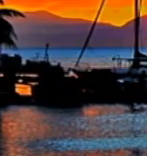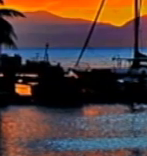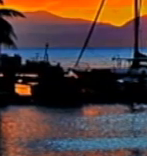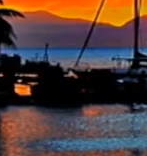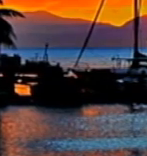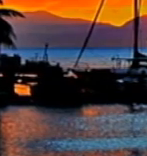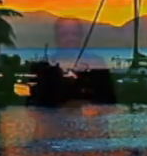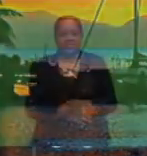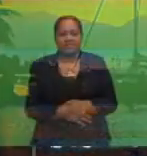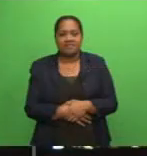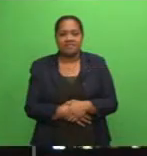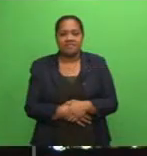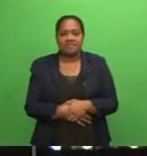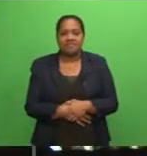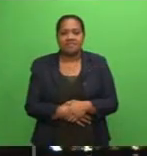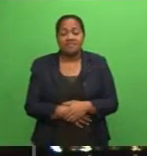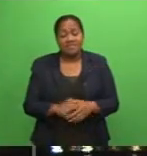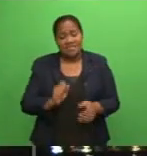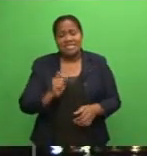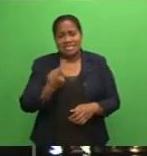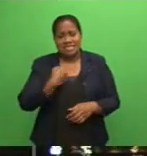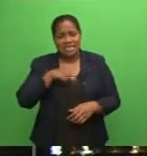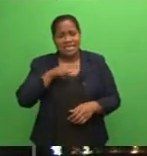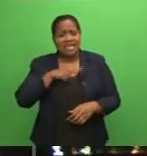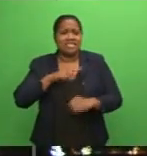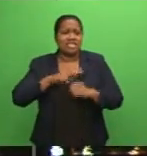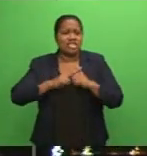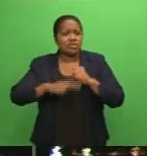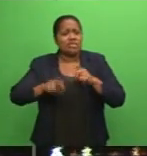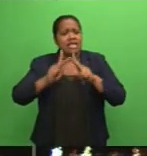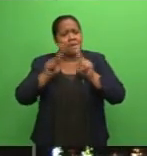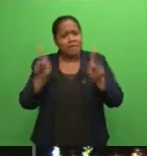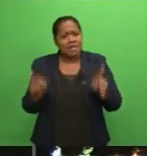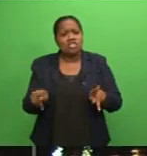Savosavu. And you can send us newsworthy pictures to email